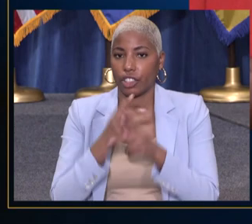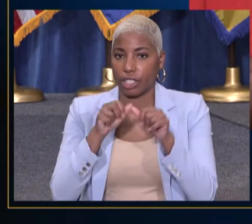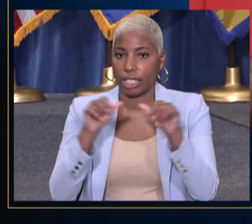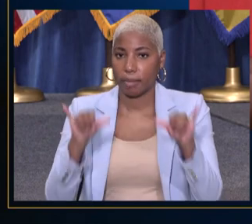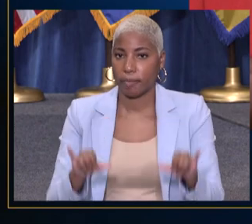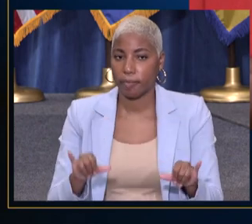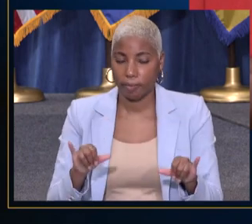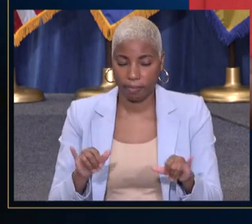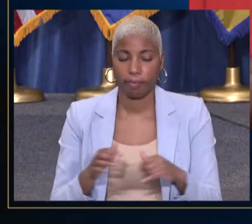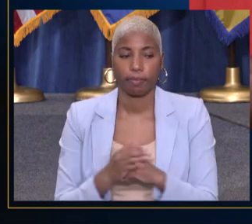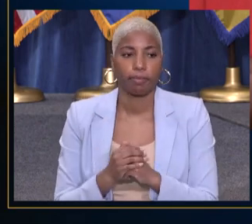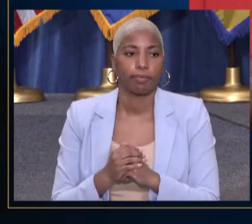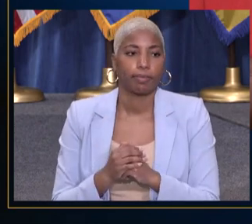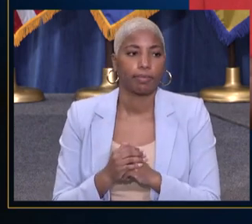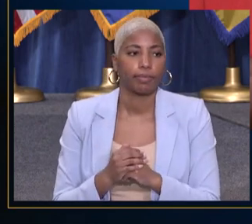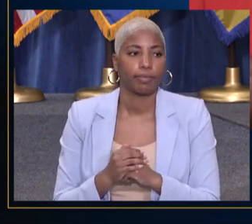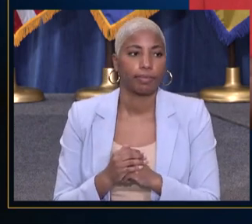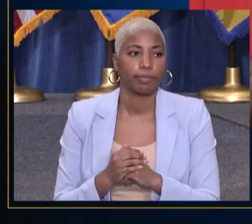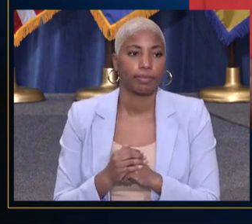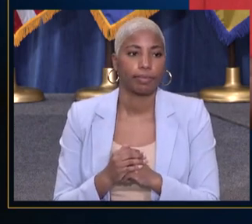I think